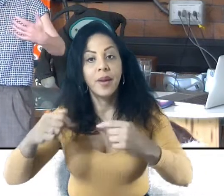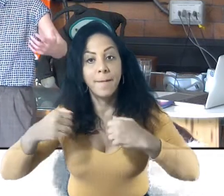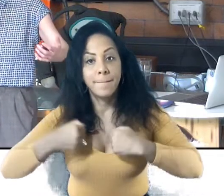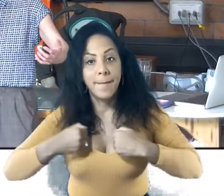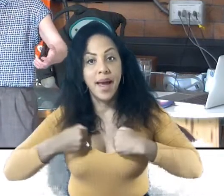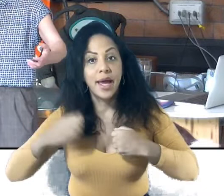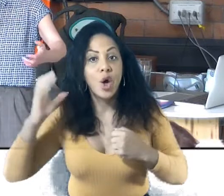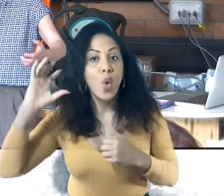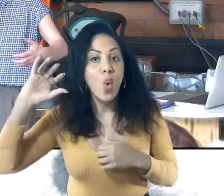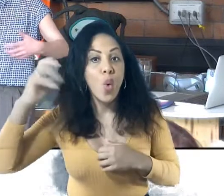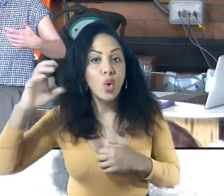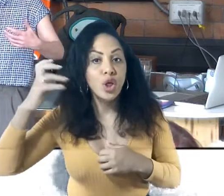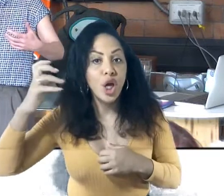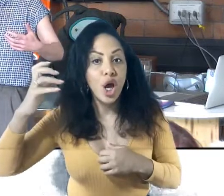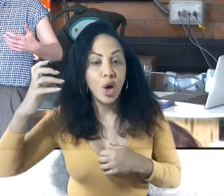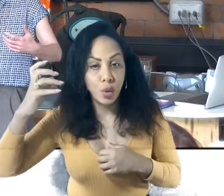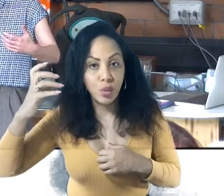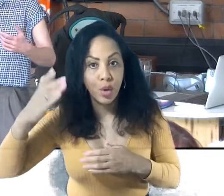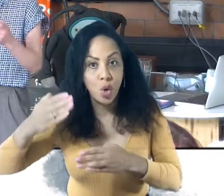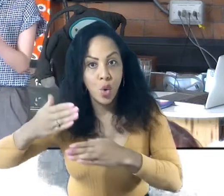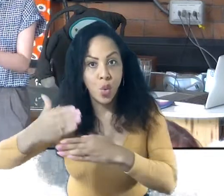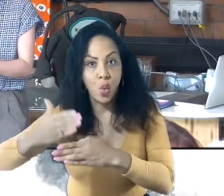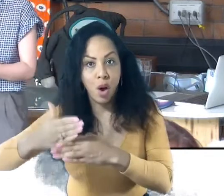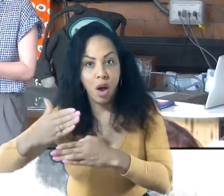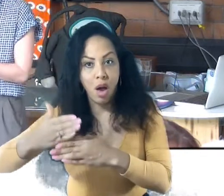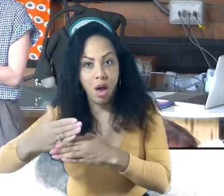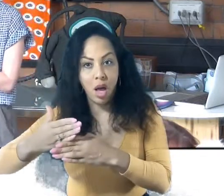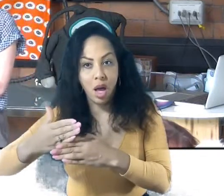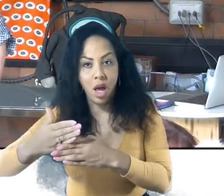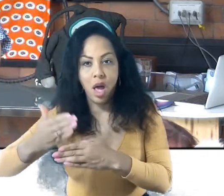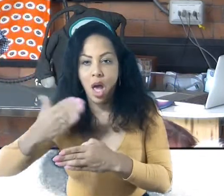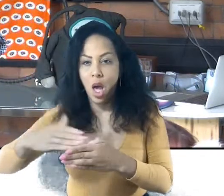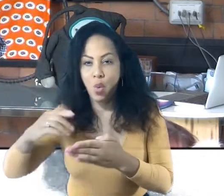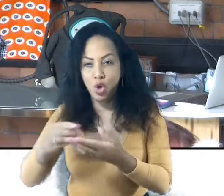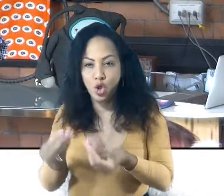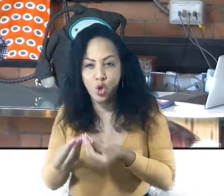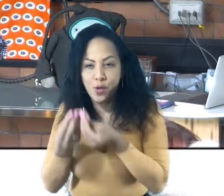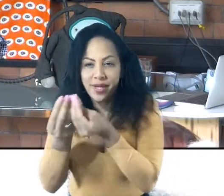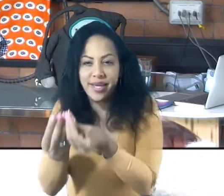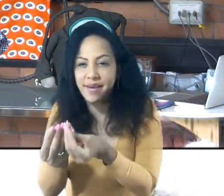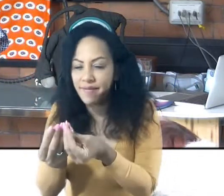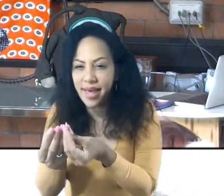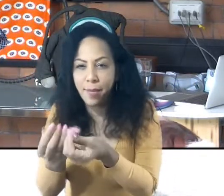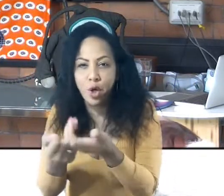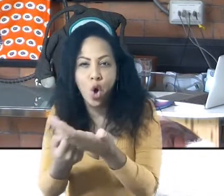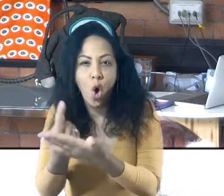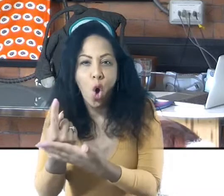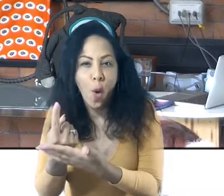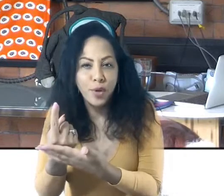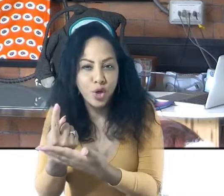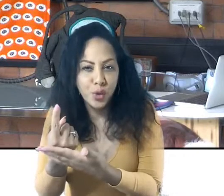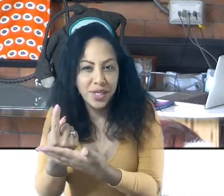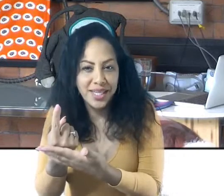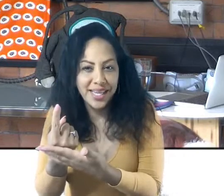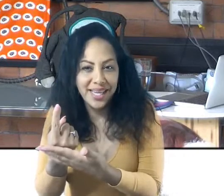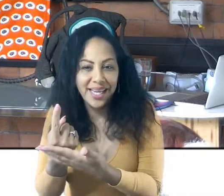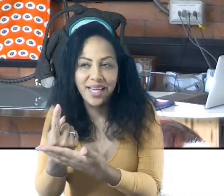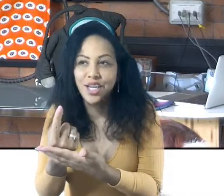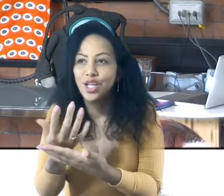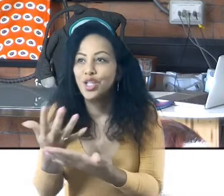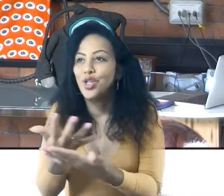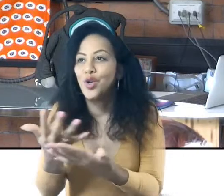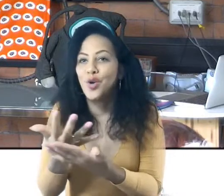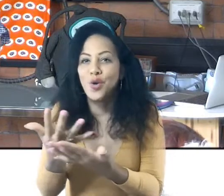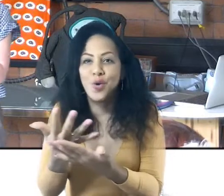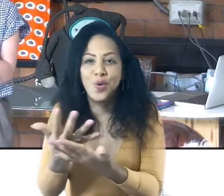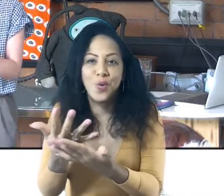we're trying to bring for people, which is that if you stand close to someone in that choir, you can hear their